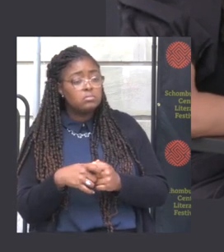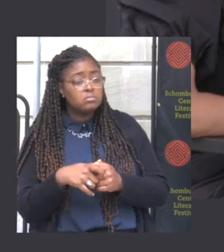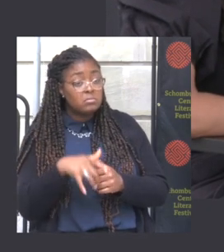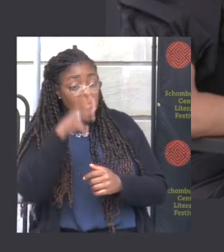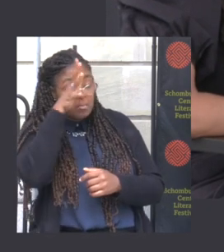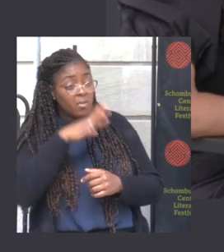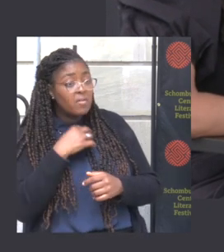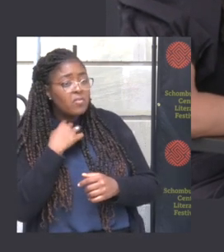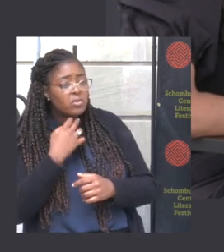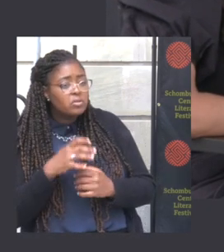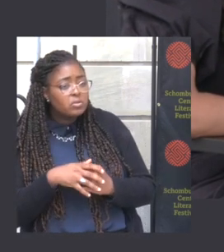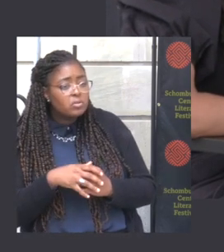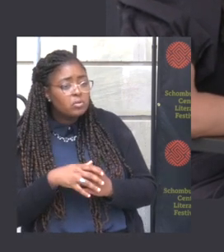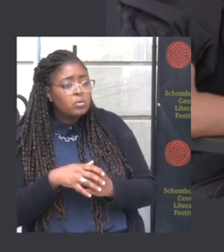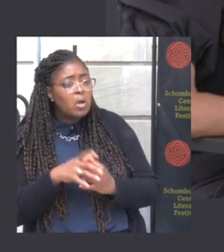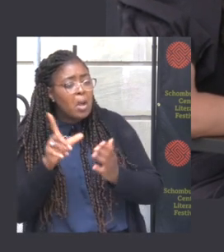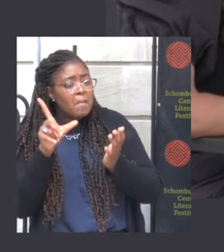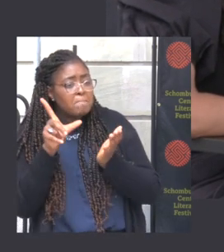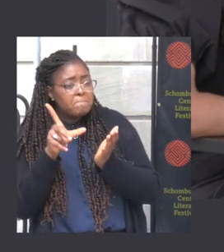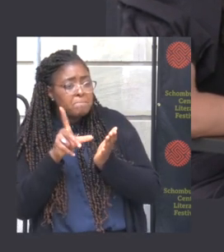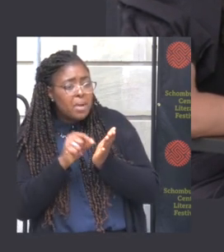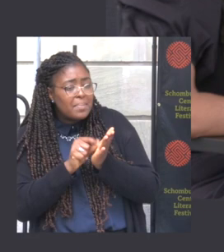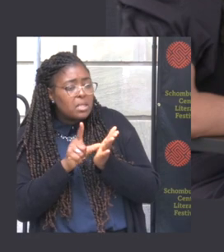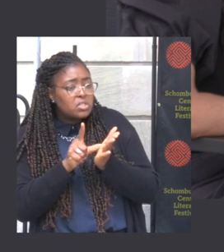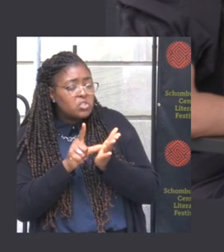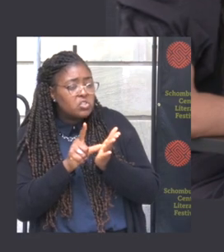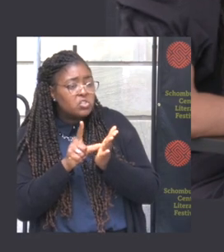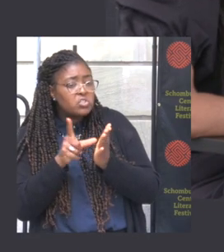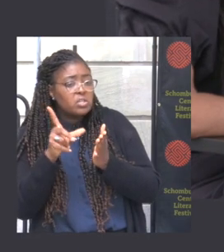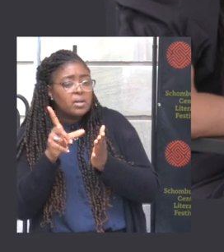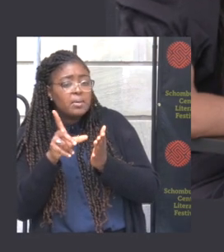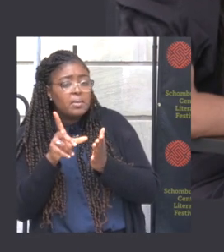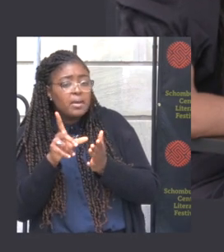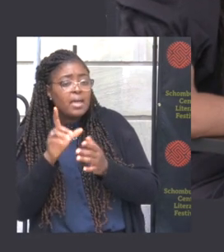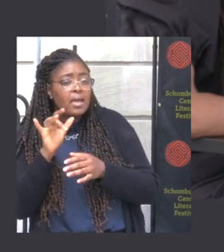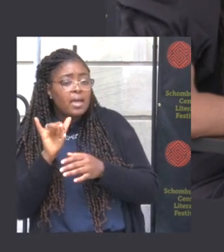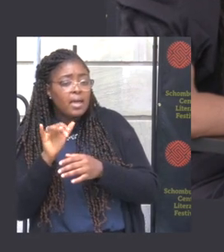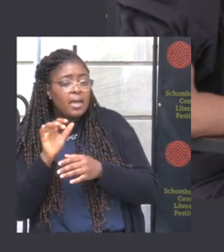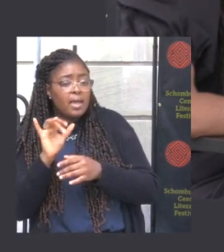What does publishing imprint mean? So,